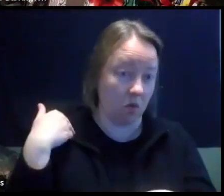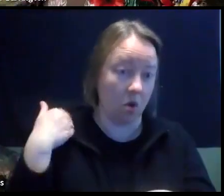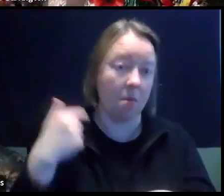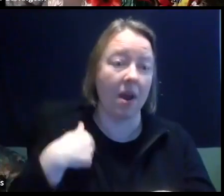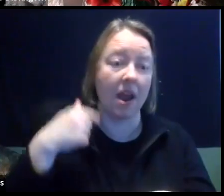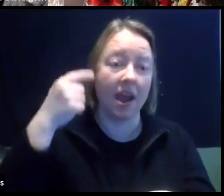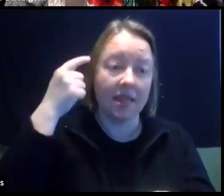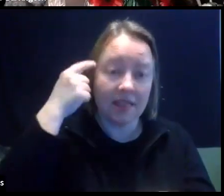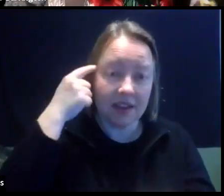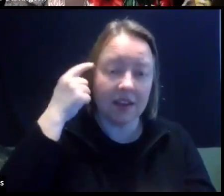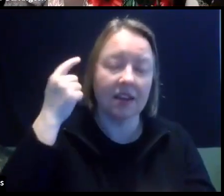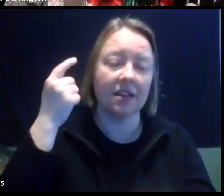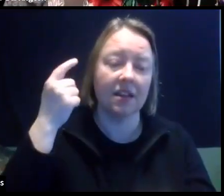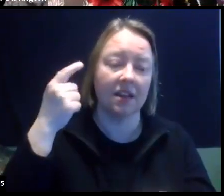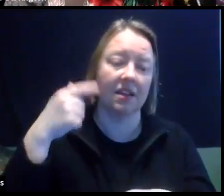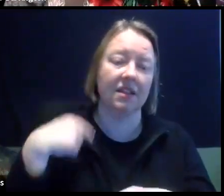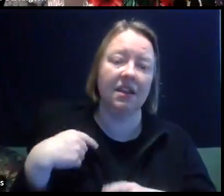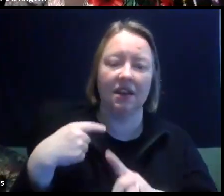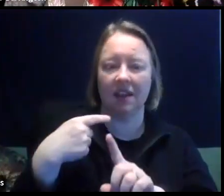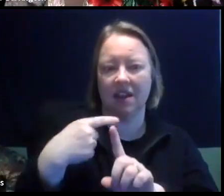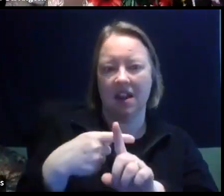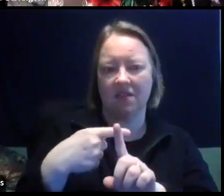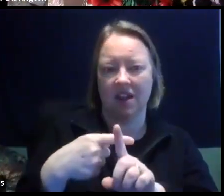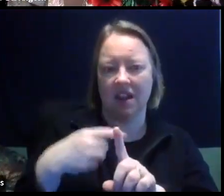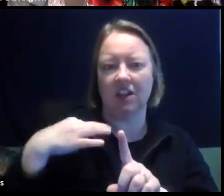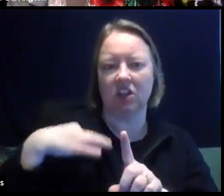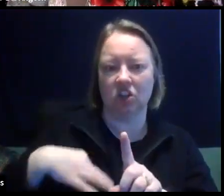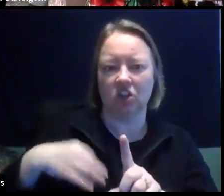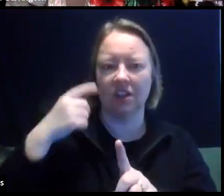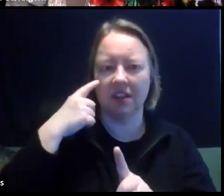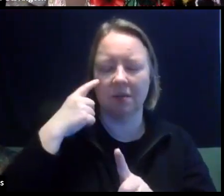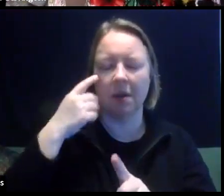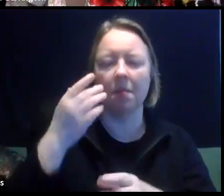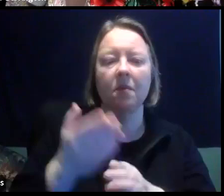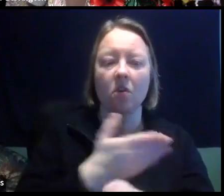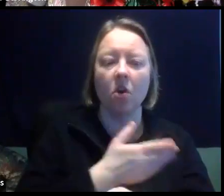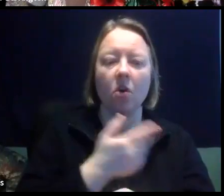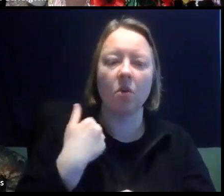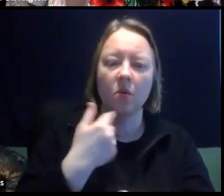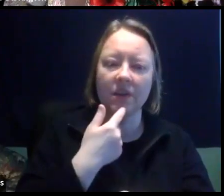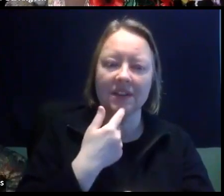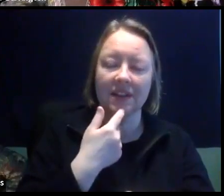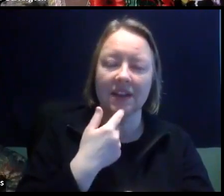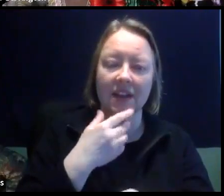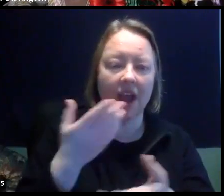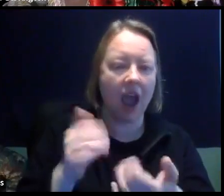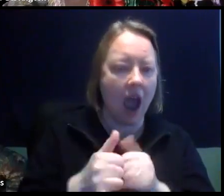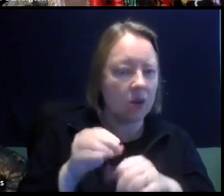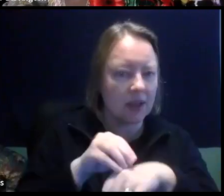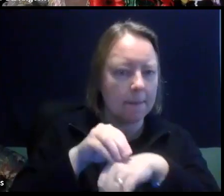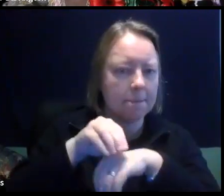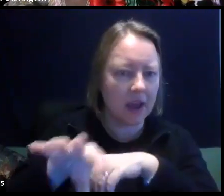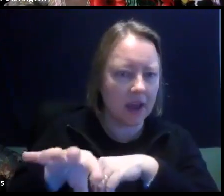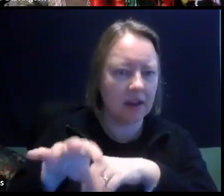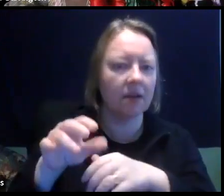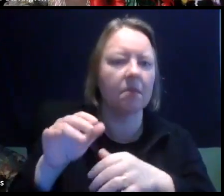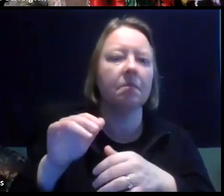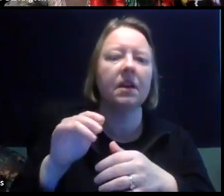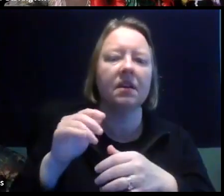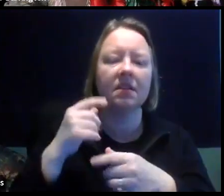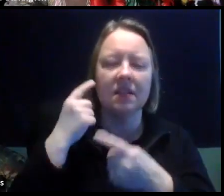would advantage us in thinking about when we say the impact of this, especially if we're thinking